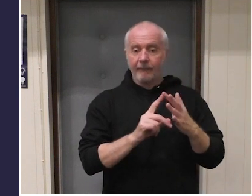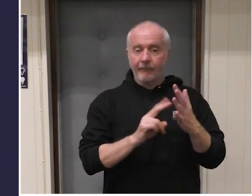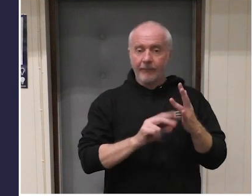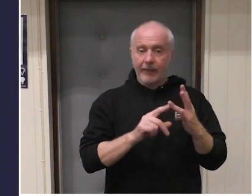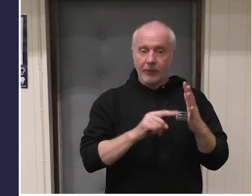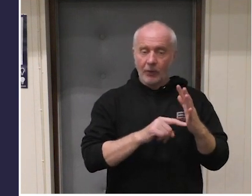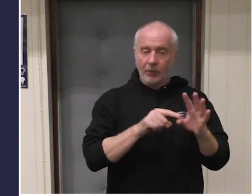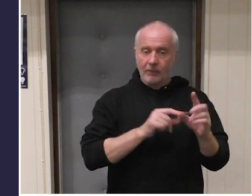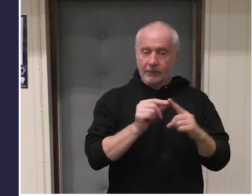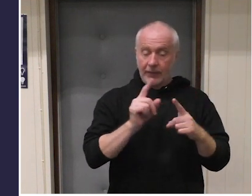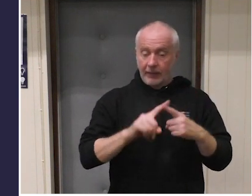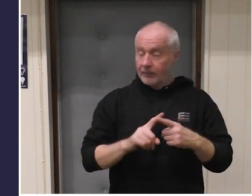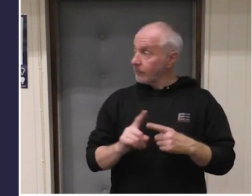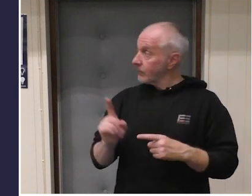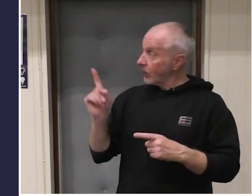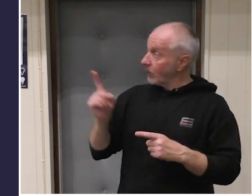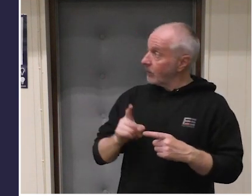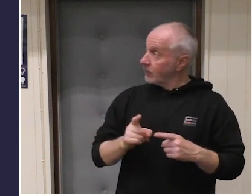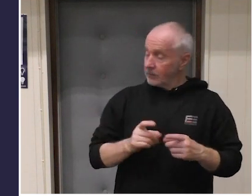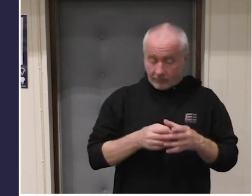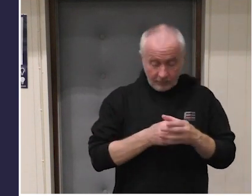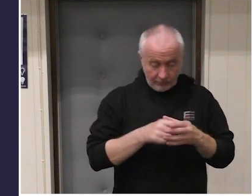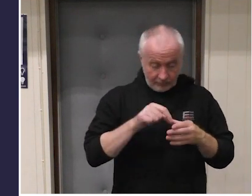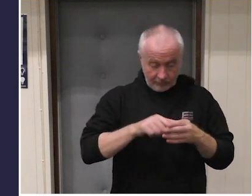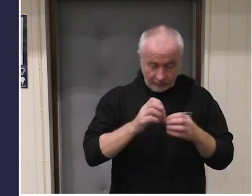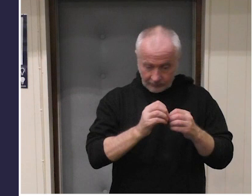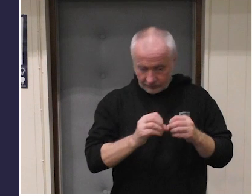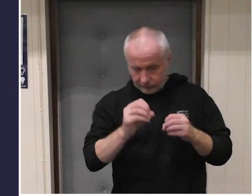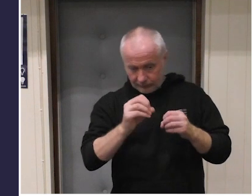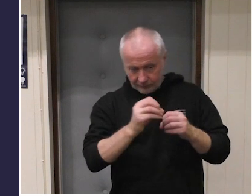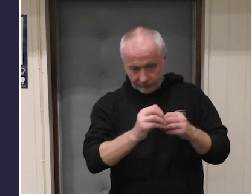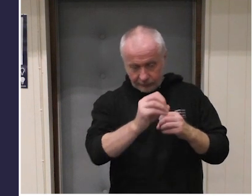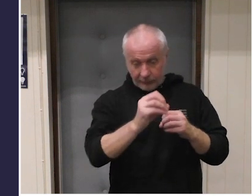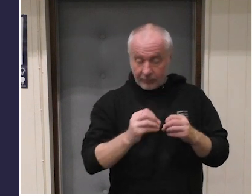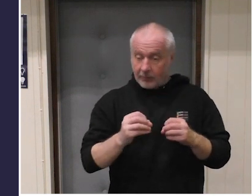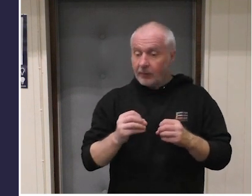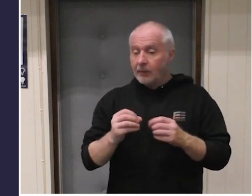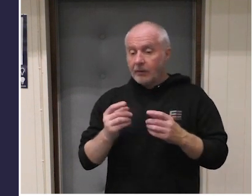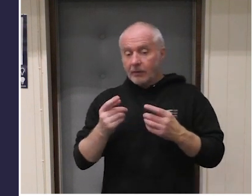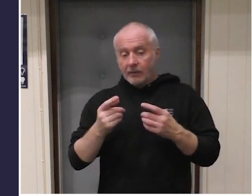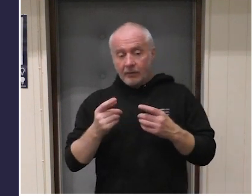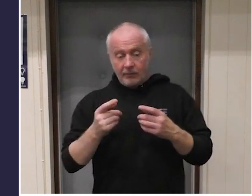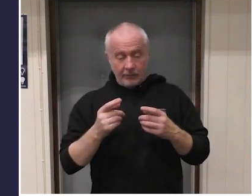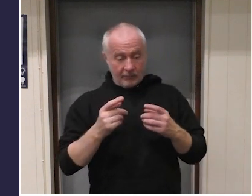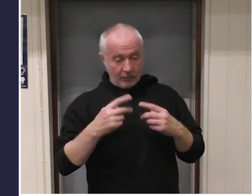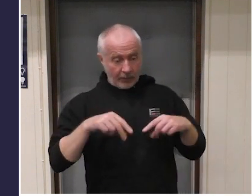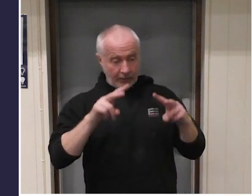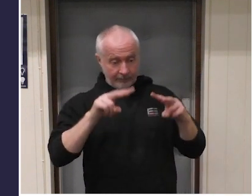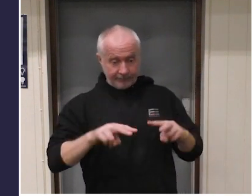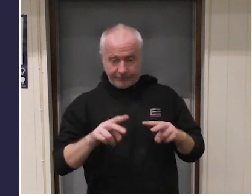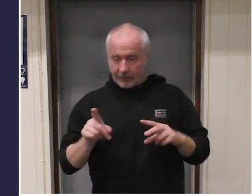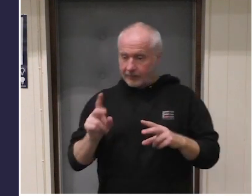happen at this level, but the thing we see, the thing that natural selection acts upon, is not